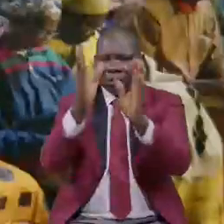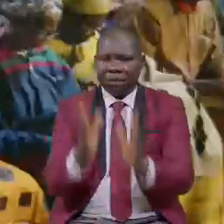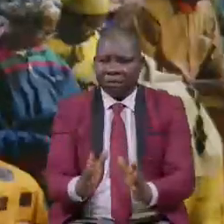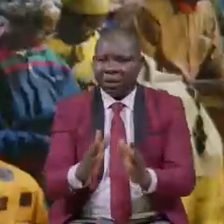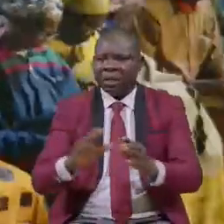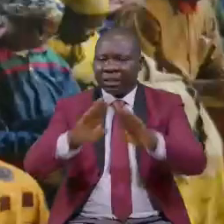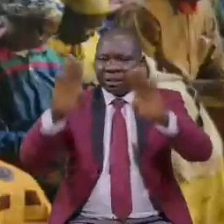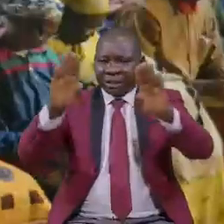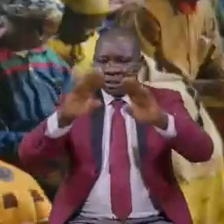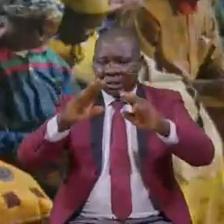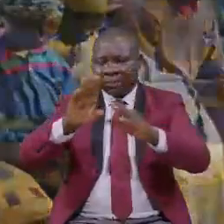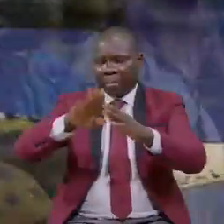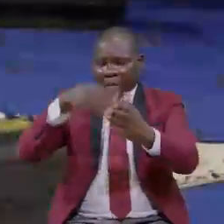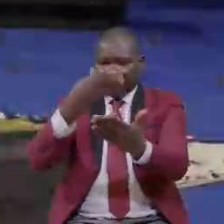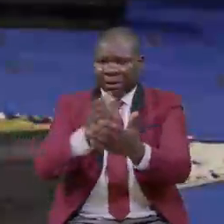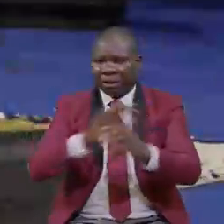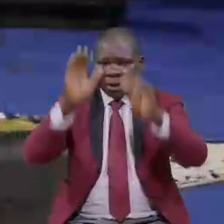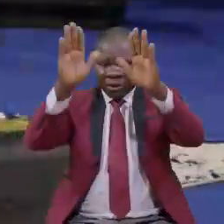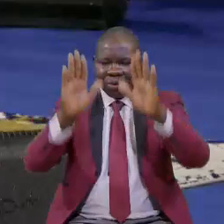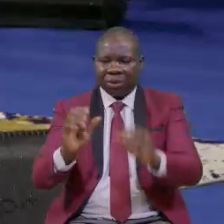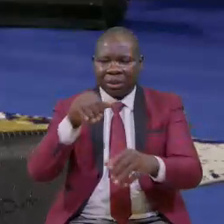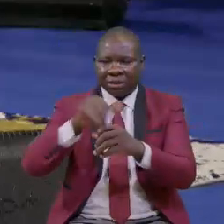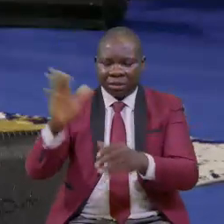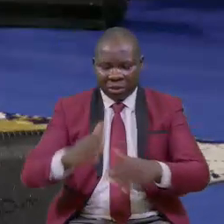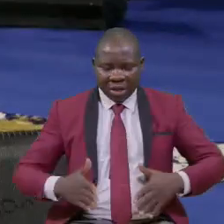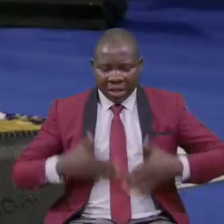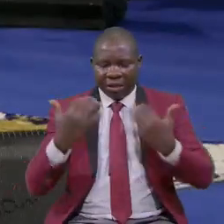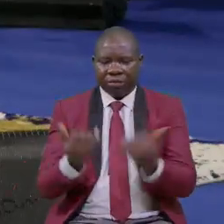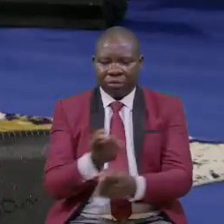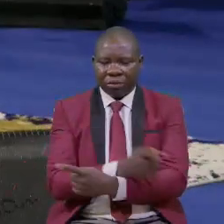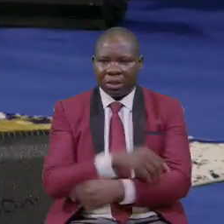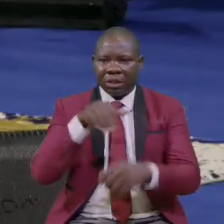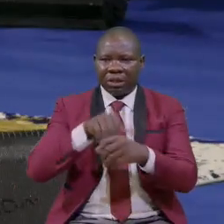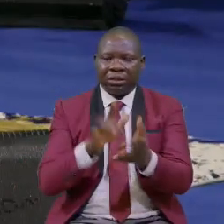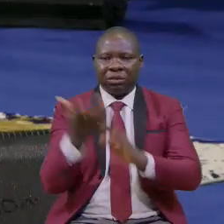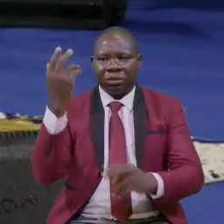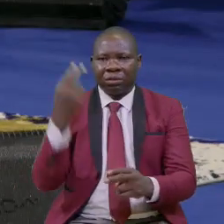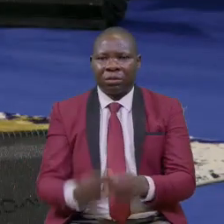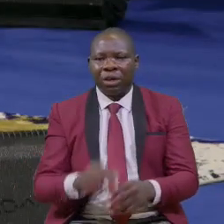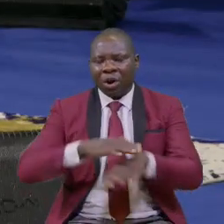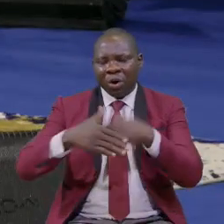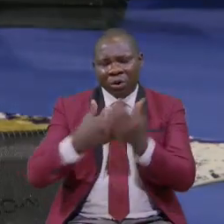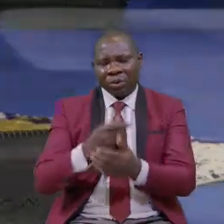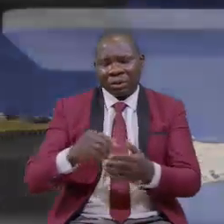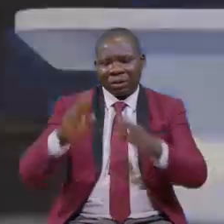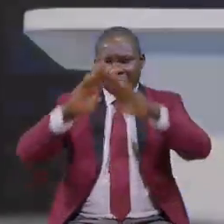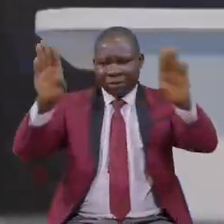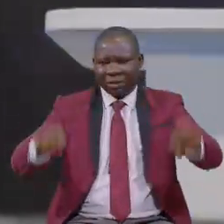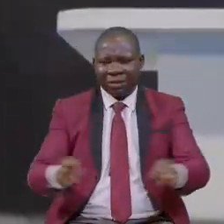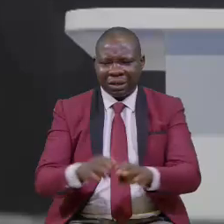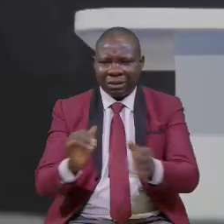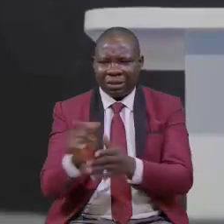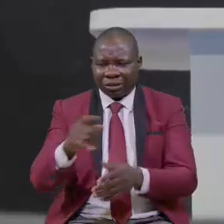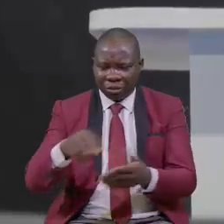name. Signs and wonders. All the other signs you might read in town, you don't wonder at